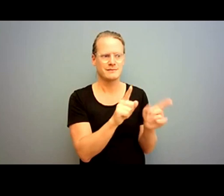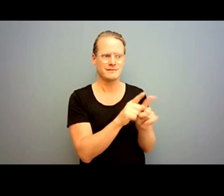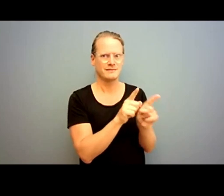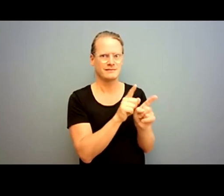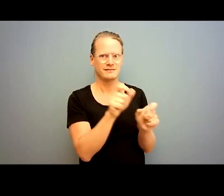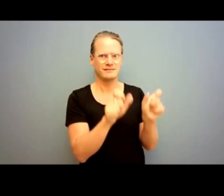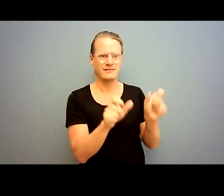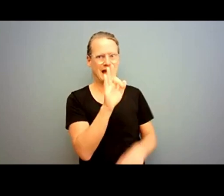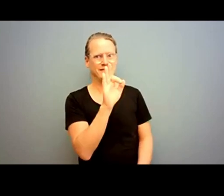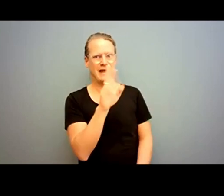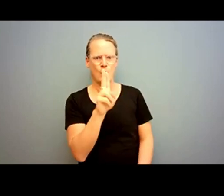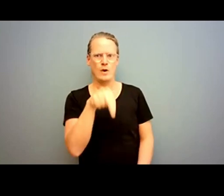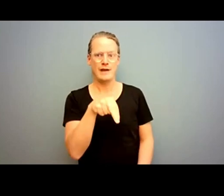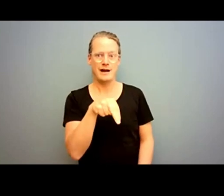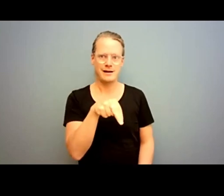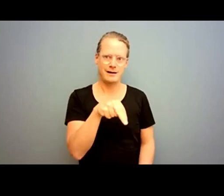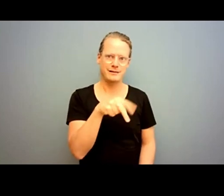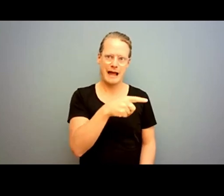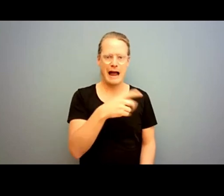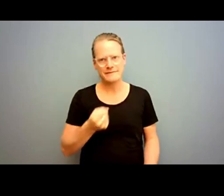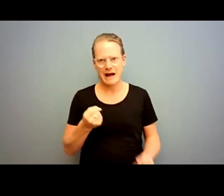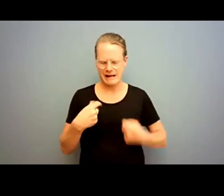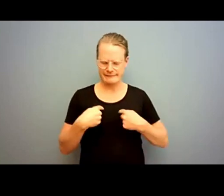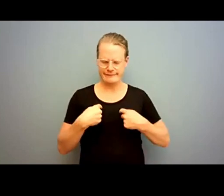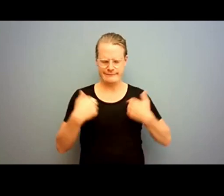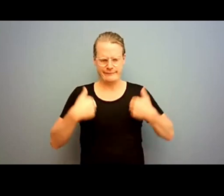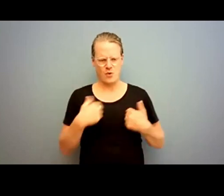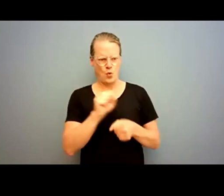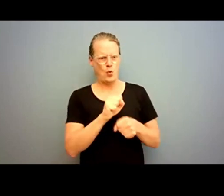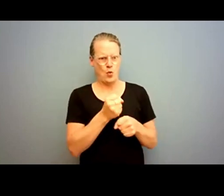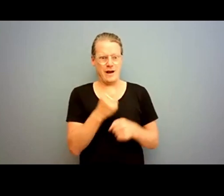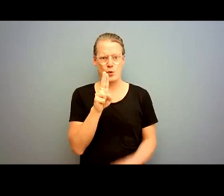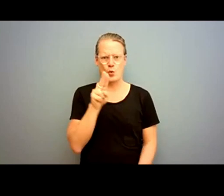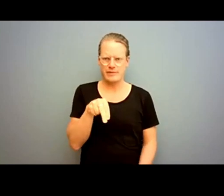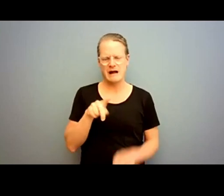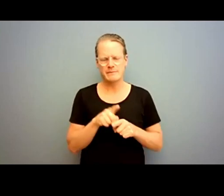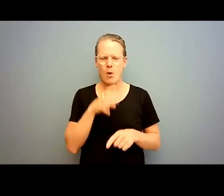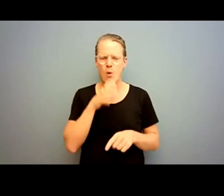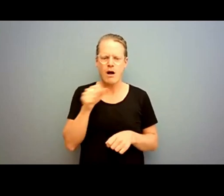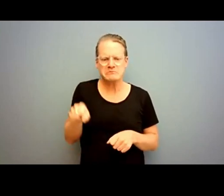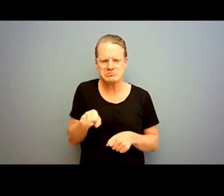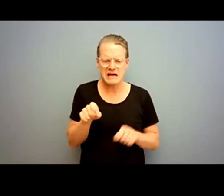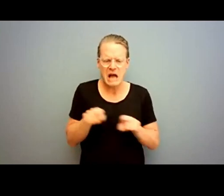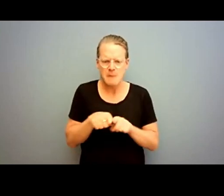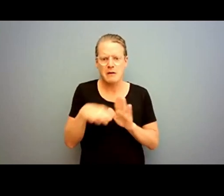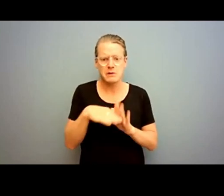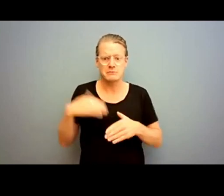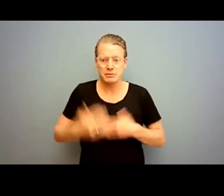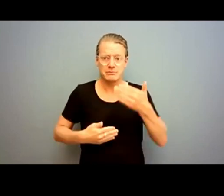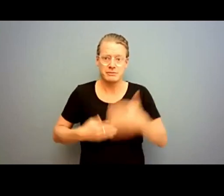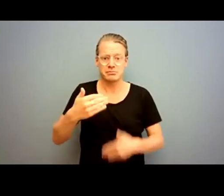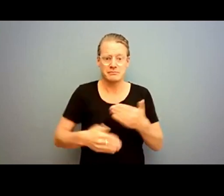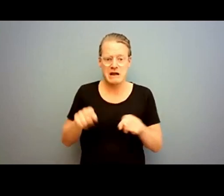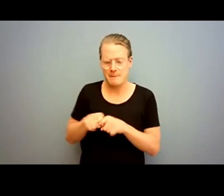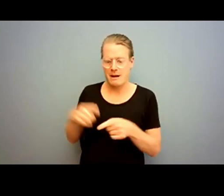However, the CRPD committee has shown itself alert to intersectionality between